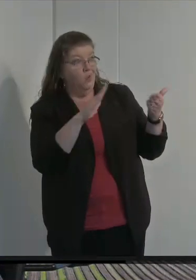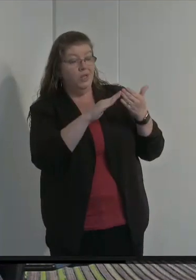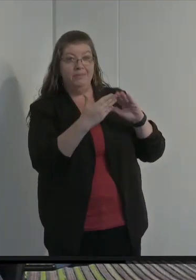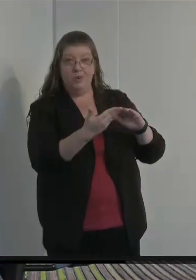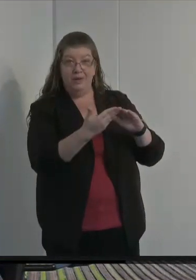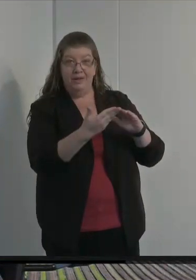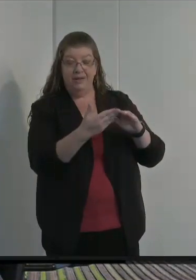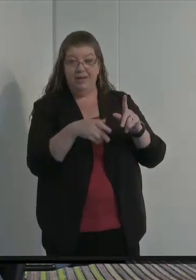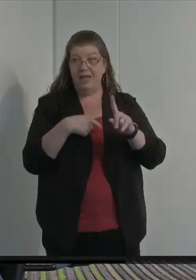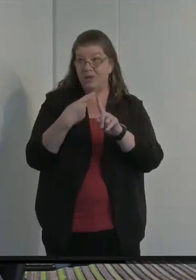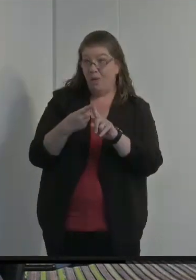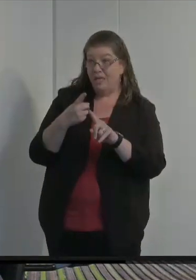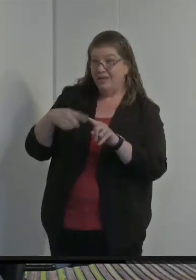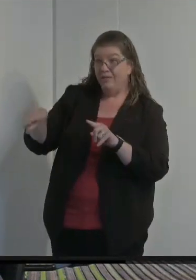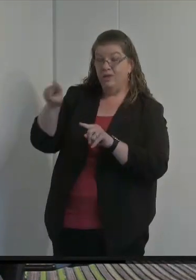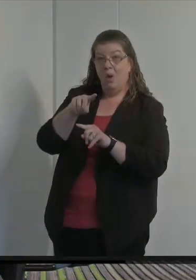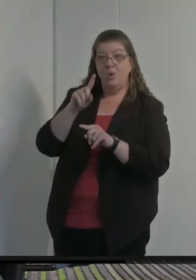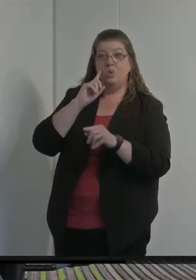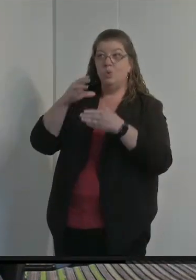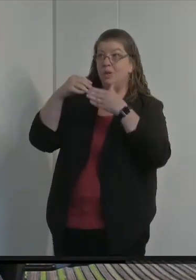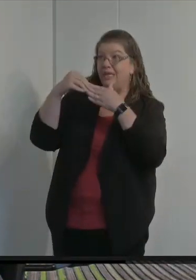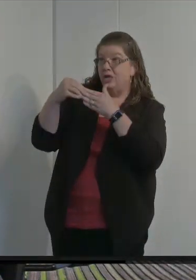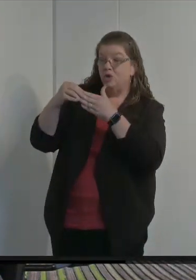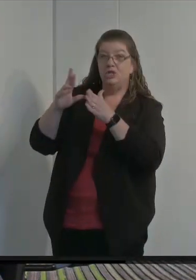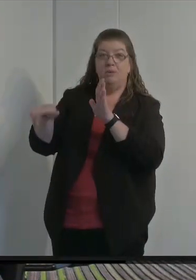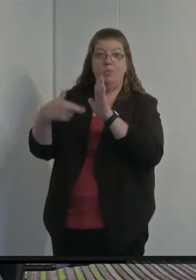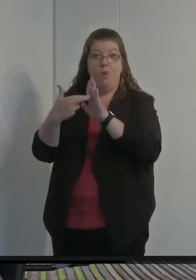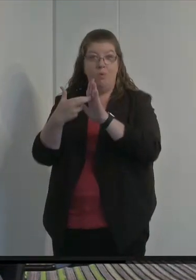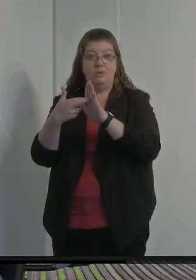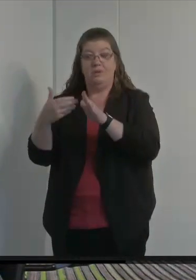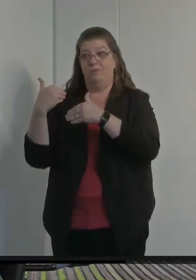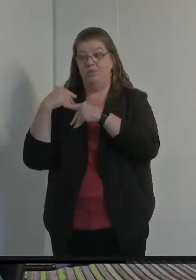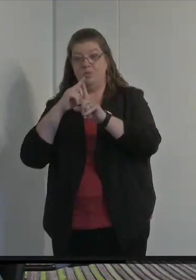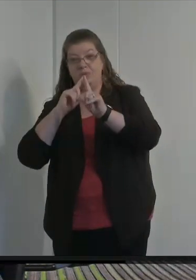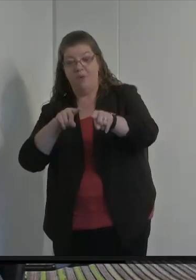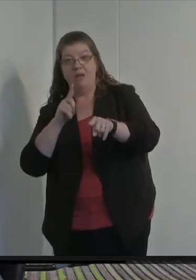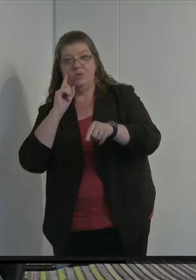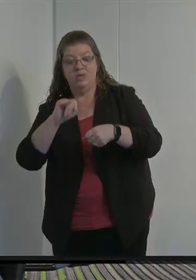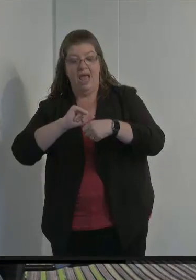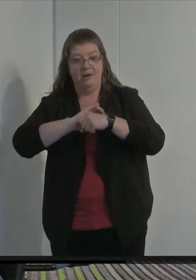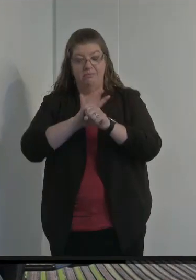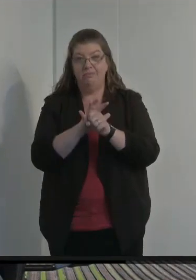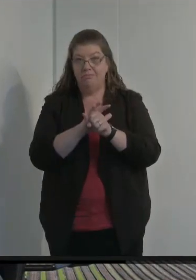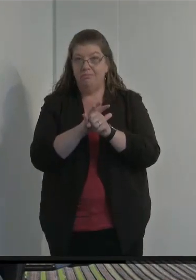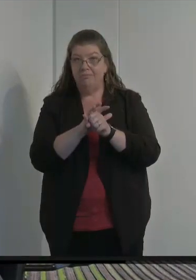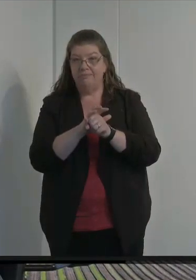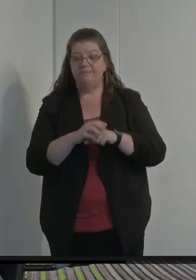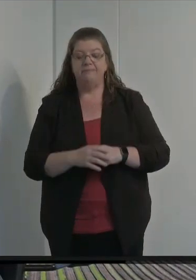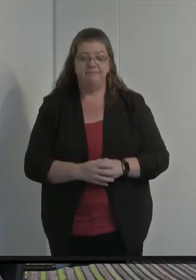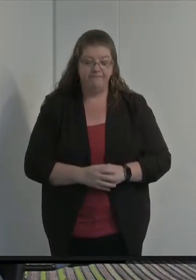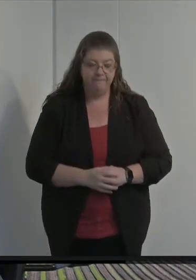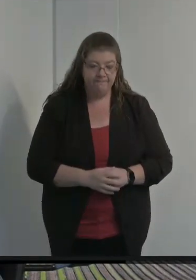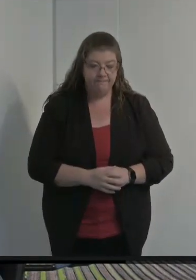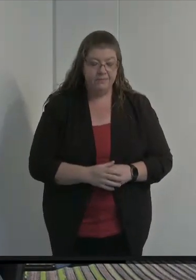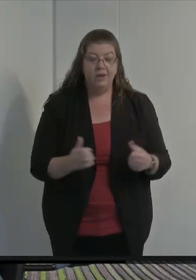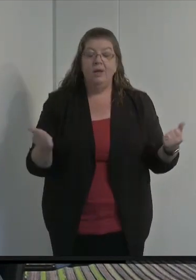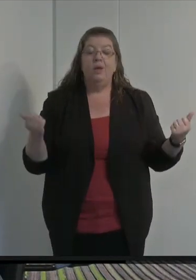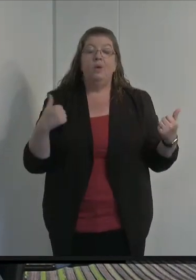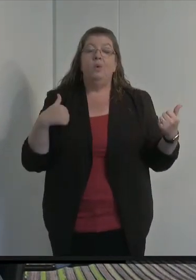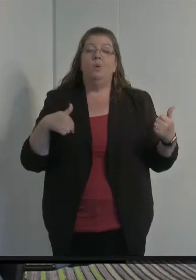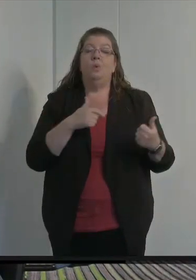community as well as those in leadership roles in the response to the pandemic. And we are all